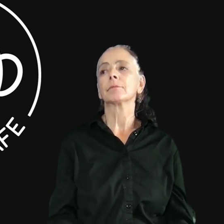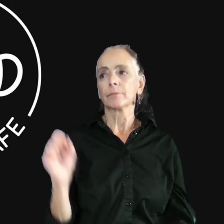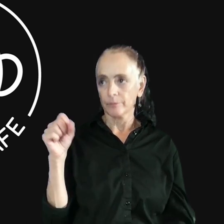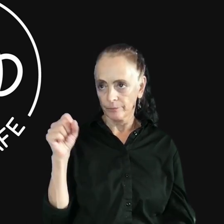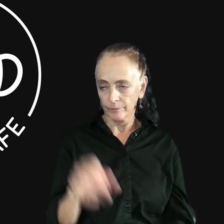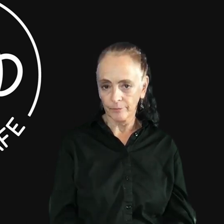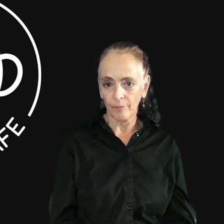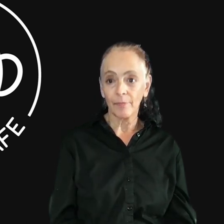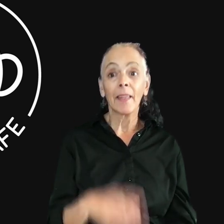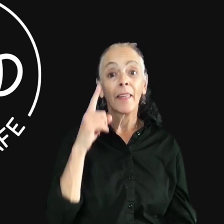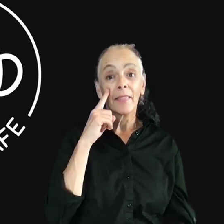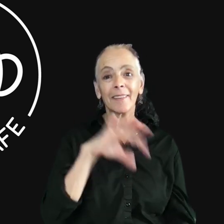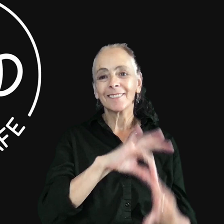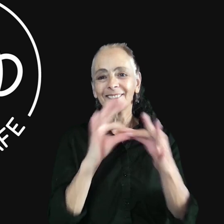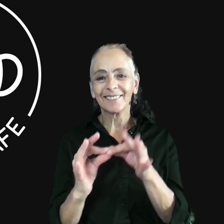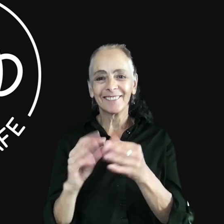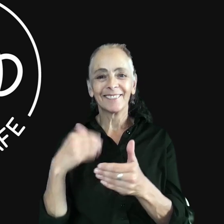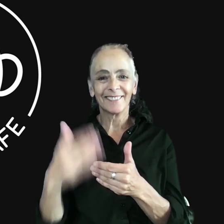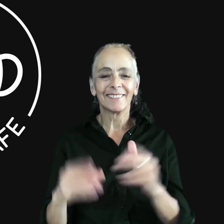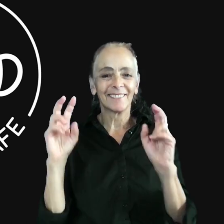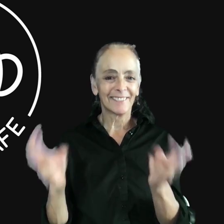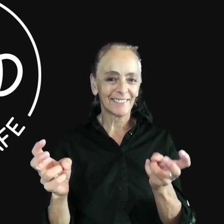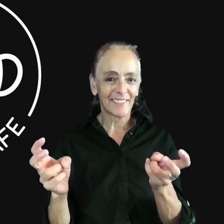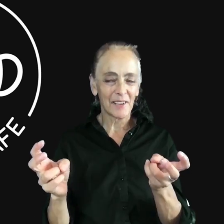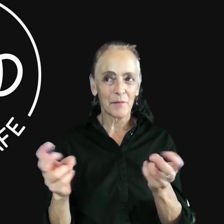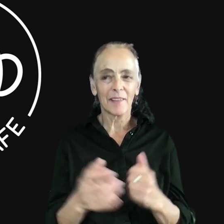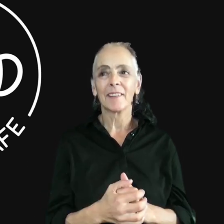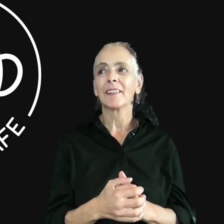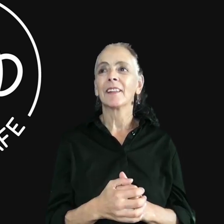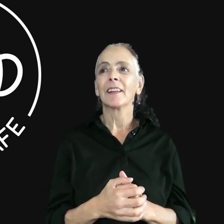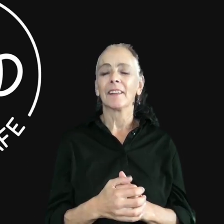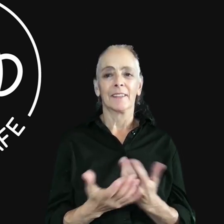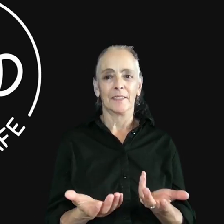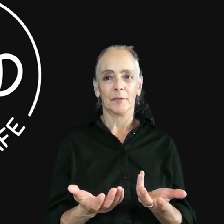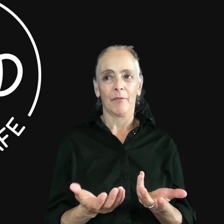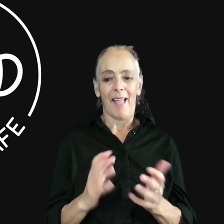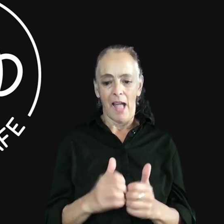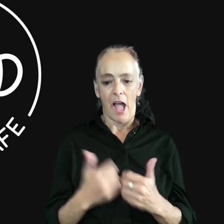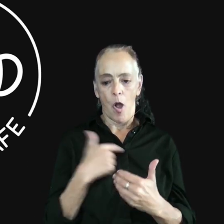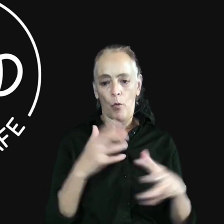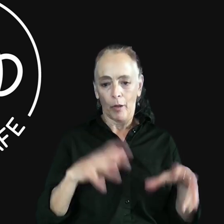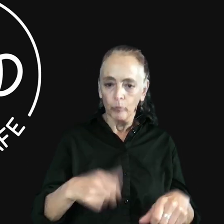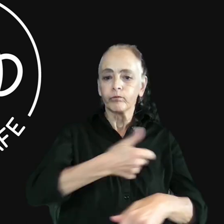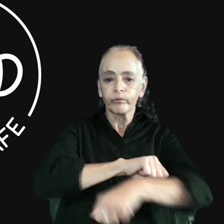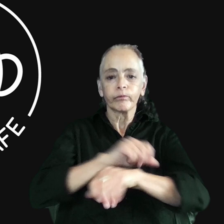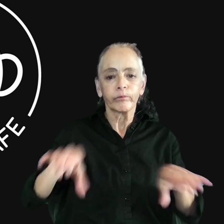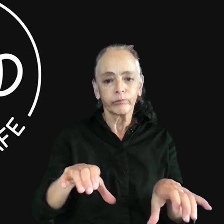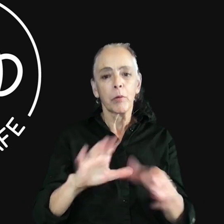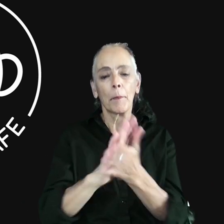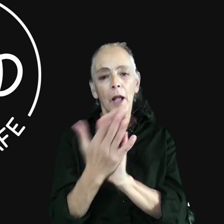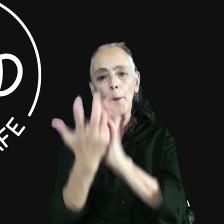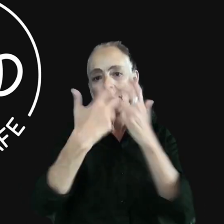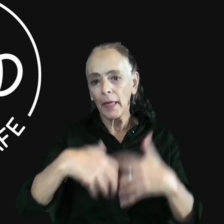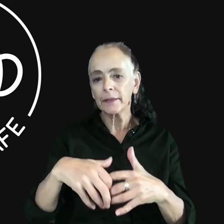think that segway's like really perfectly into the next topic that i wanted to discuss a little bit it's like you know like how do we put this into practice right like how do we become blended how do we build